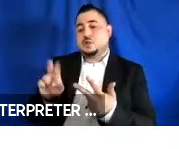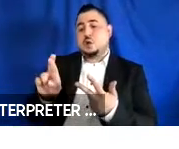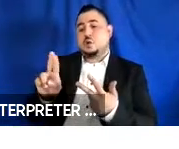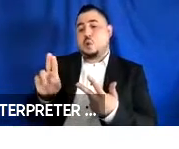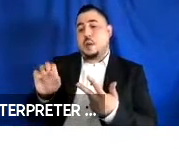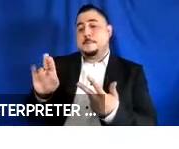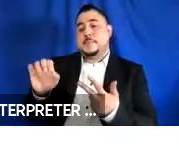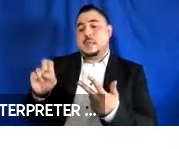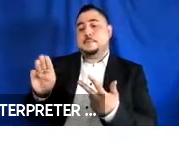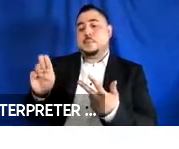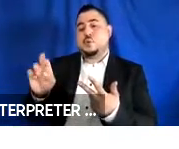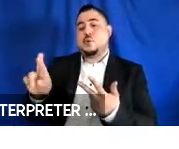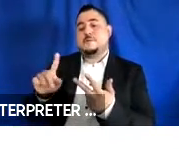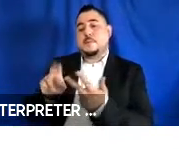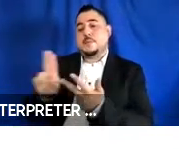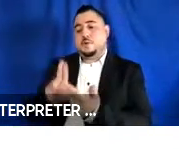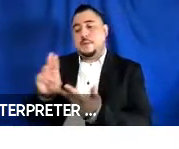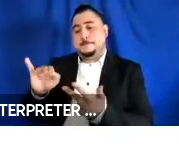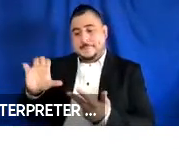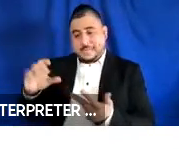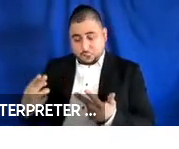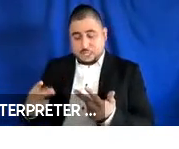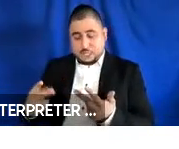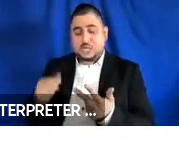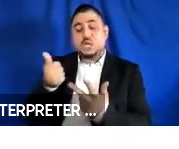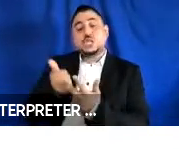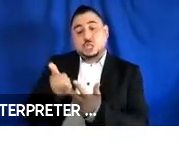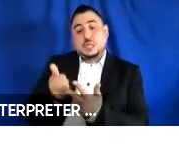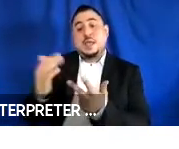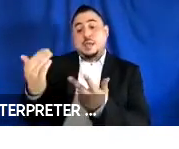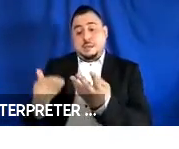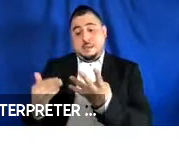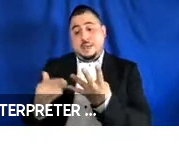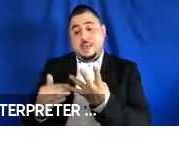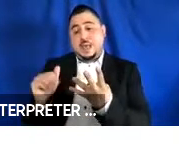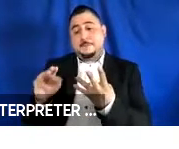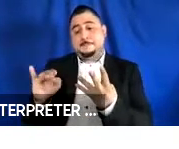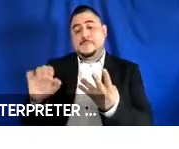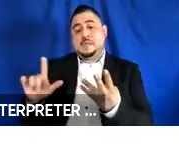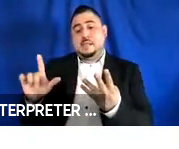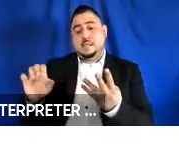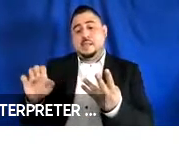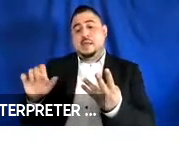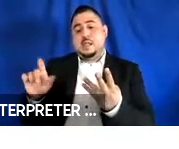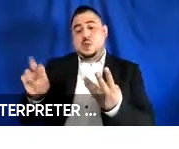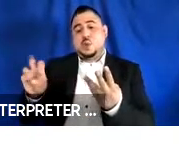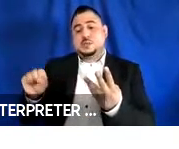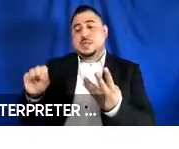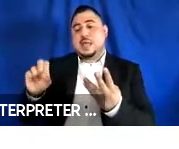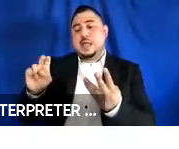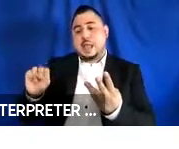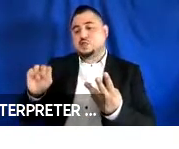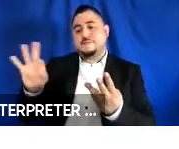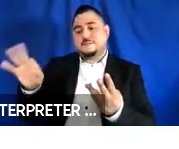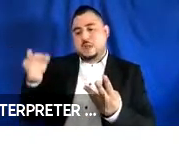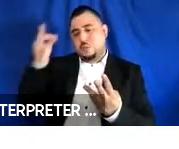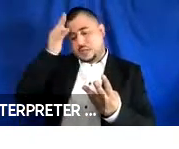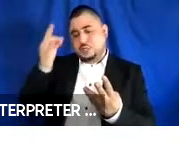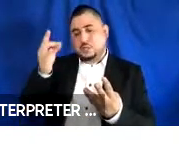from the University of Michigan. She will be followed by Anil Lewis from the National Federation of the Blind.